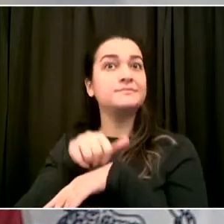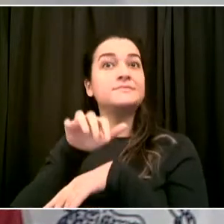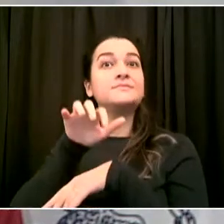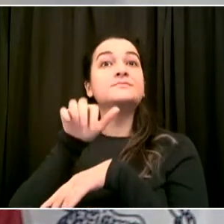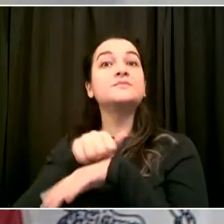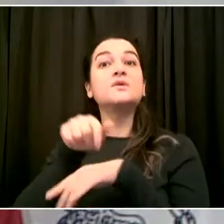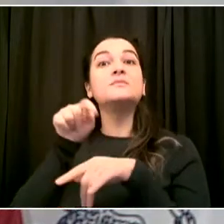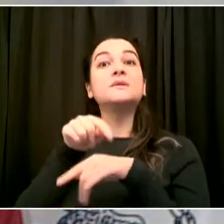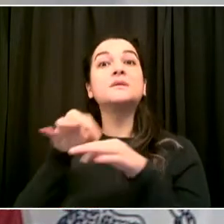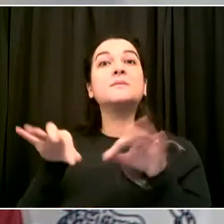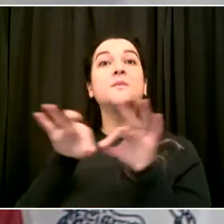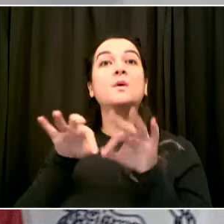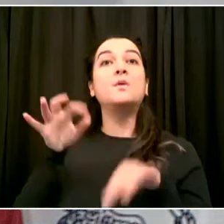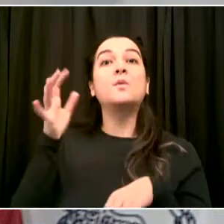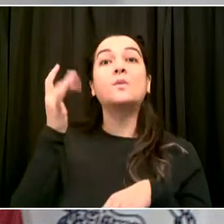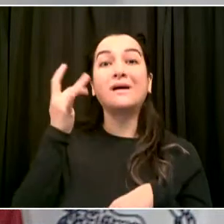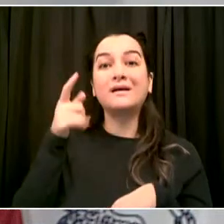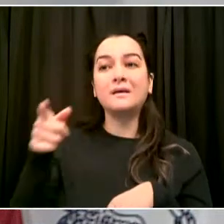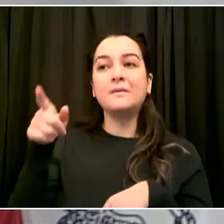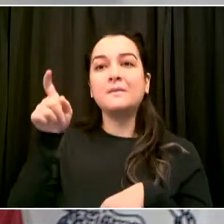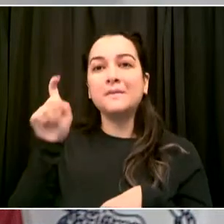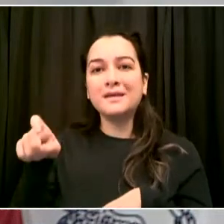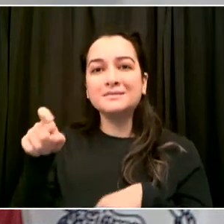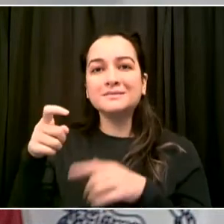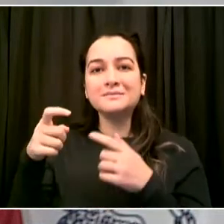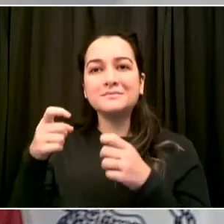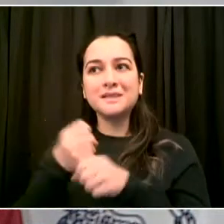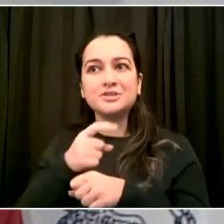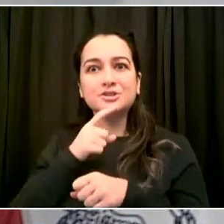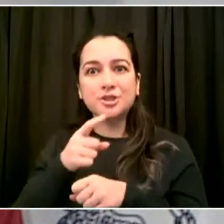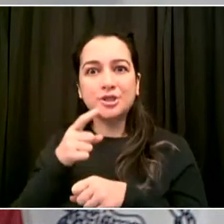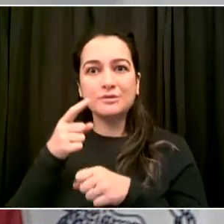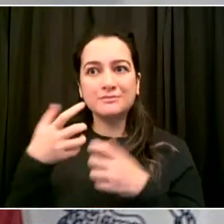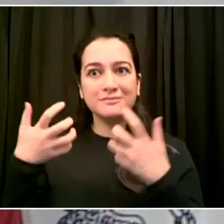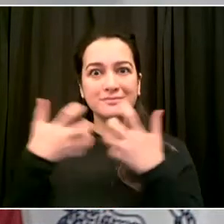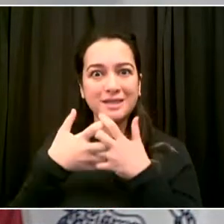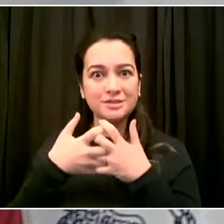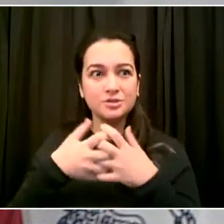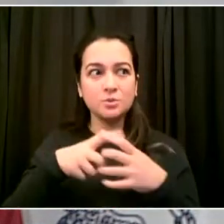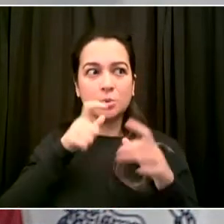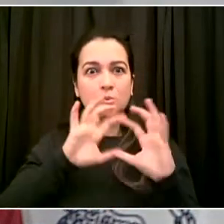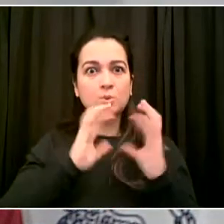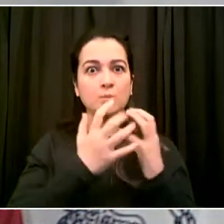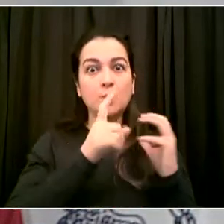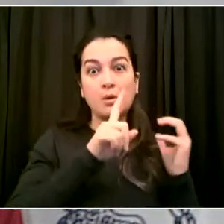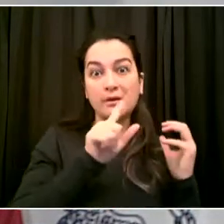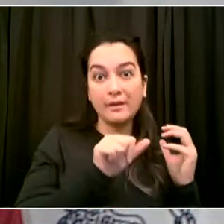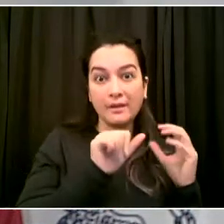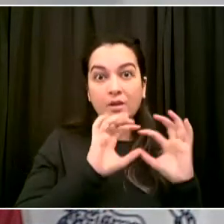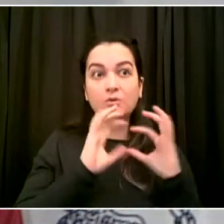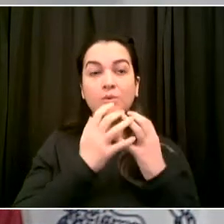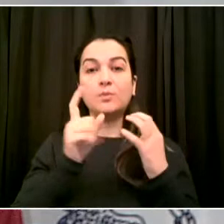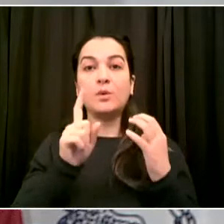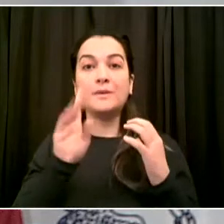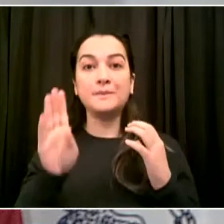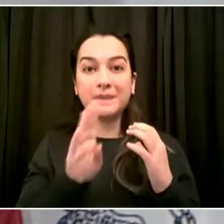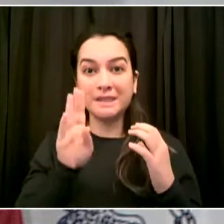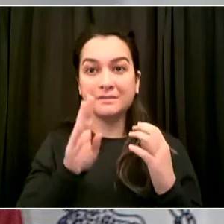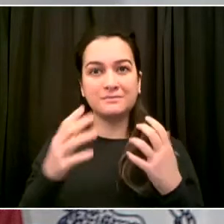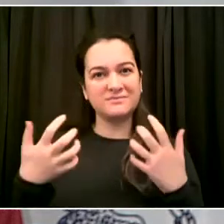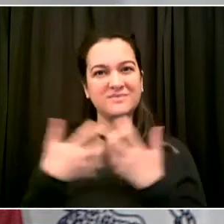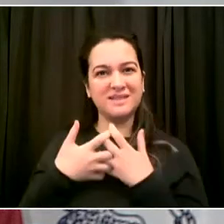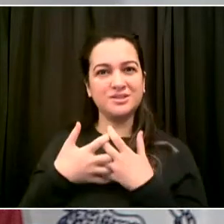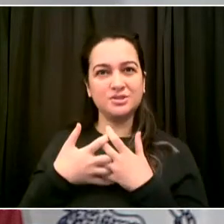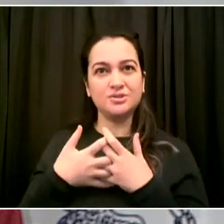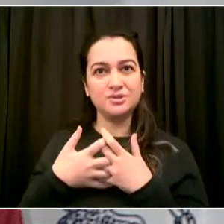other reasons, health-wise, et cetera, where they should not be vaccinated, making sure their questions are answered in advance. I don't want a lot of